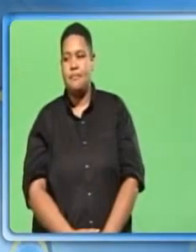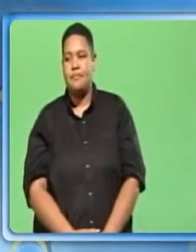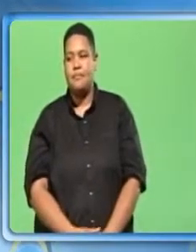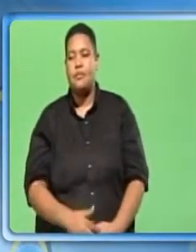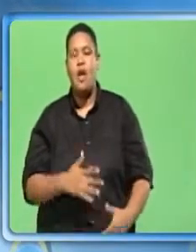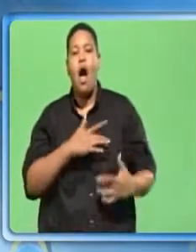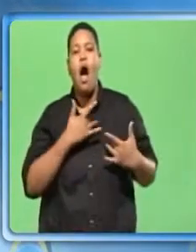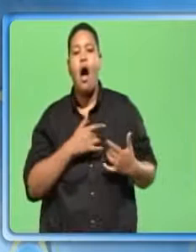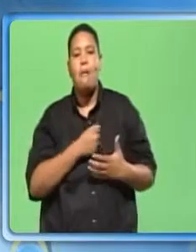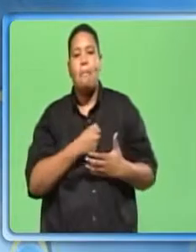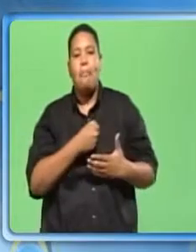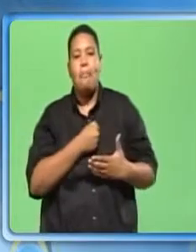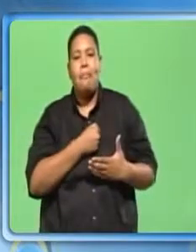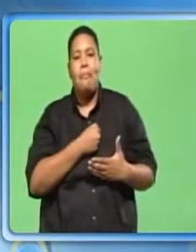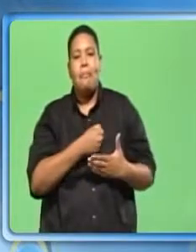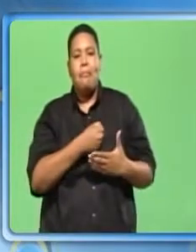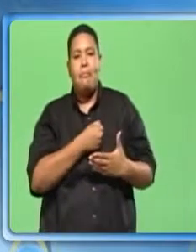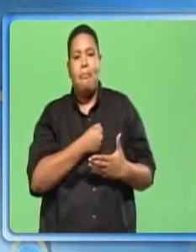heartbeat,